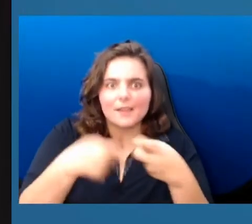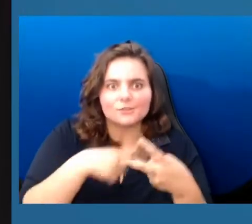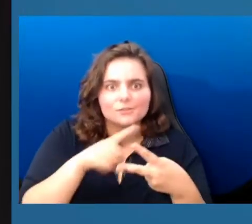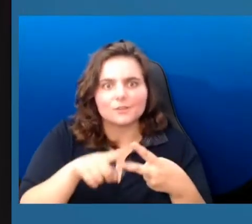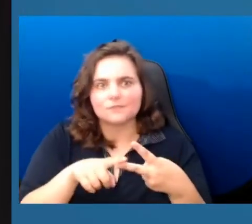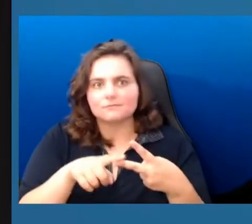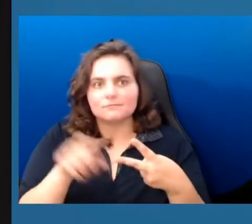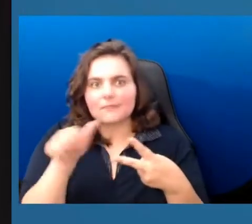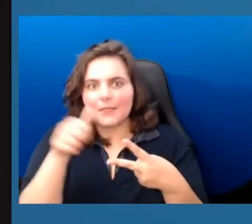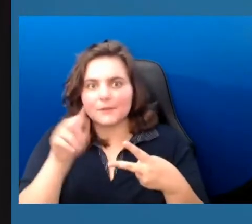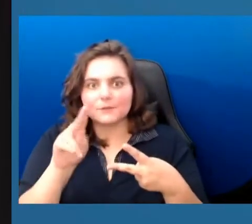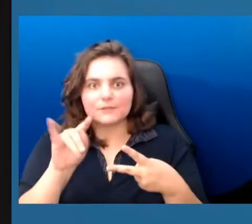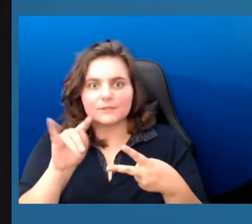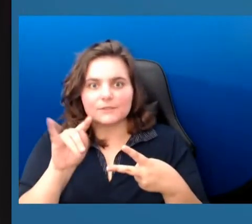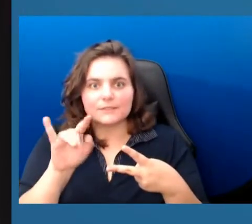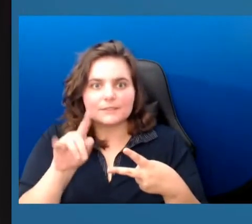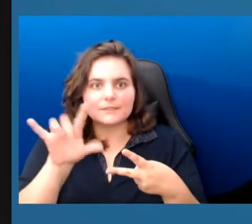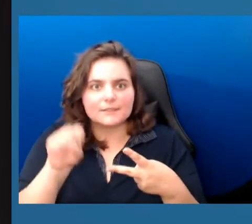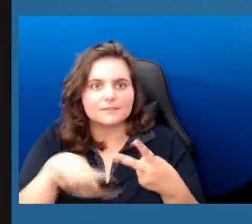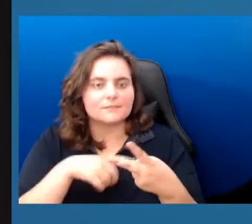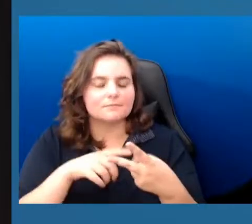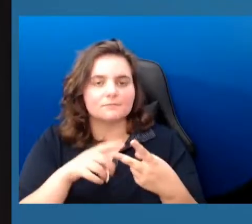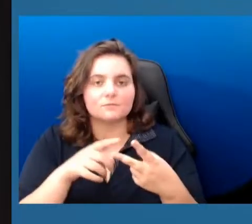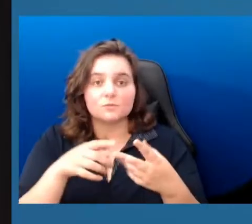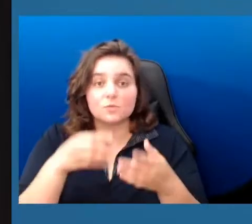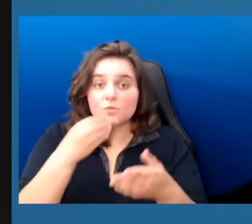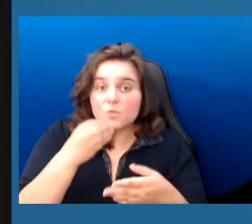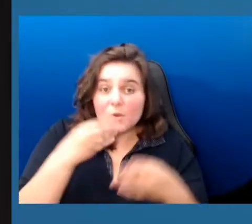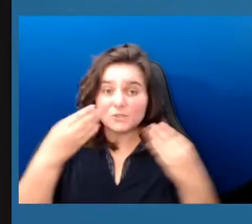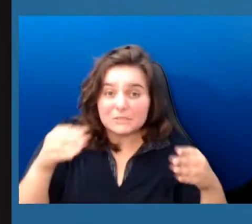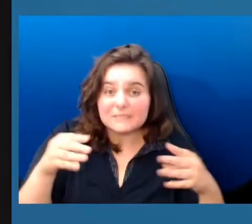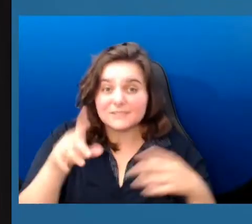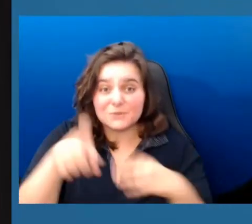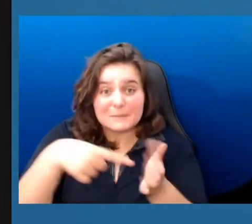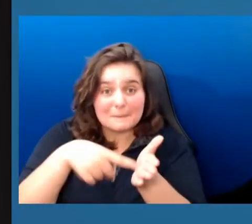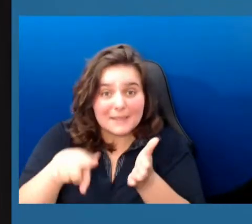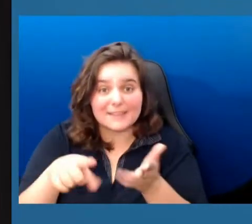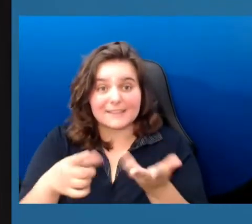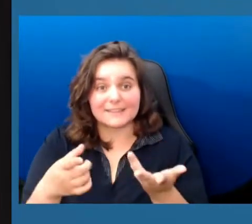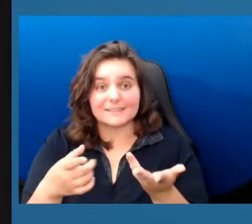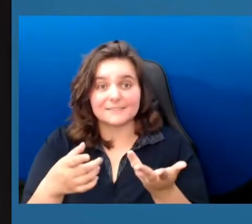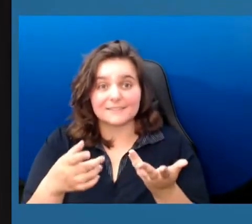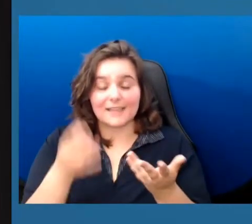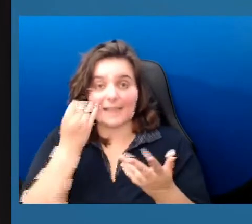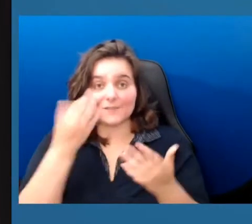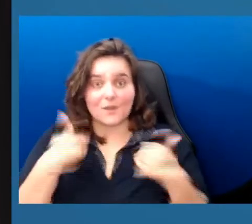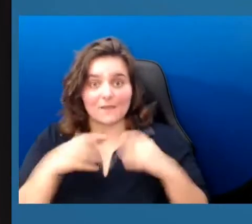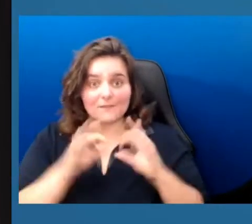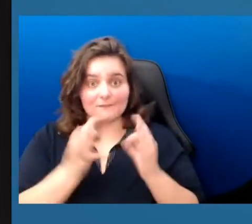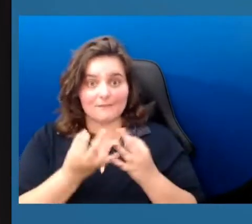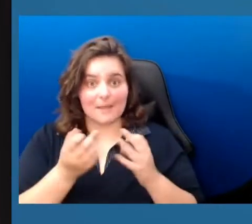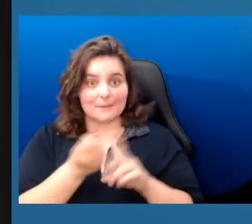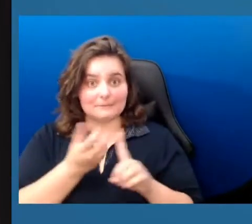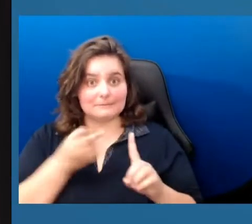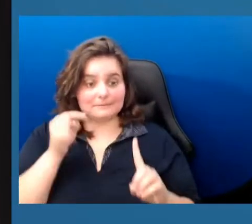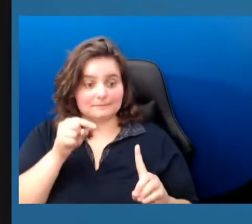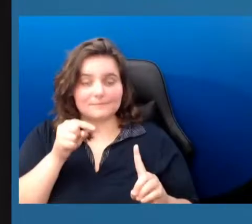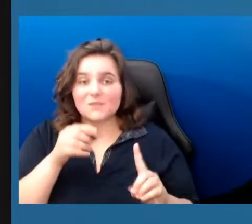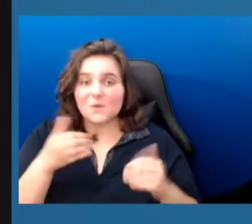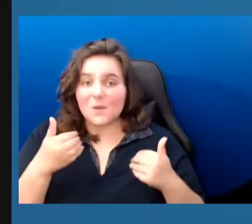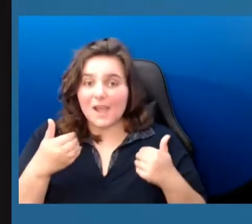to groceries. And if you have a family, as my father did, you have this responsibility,